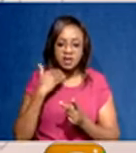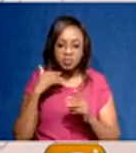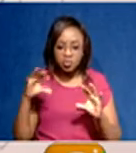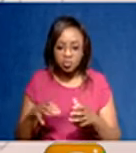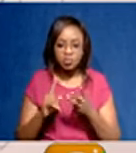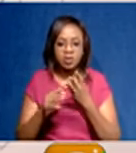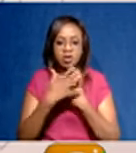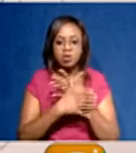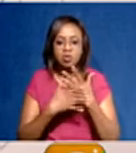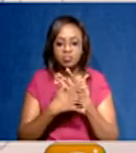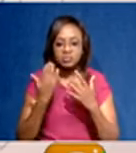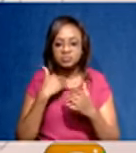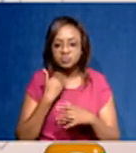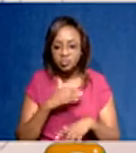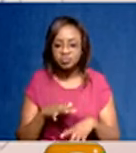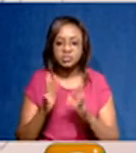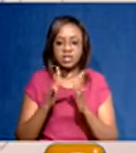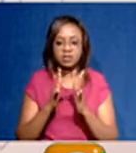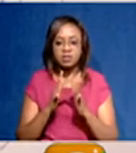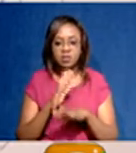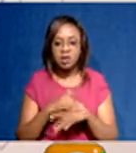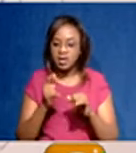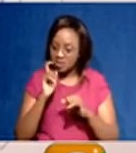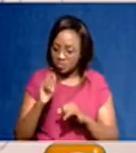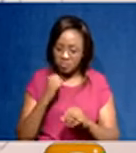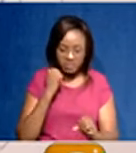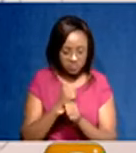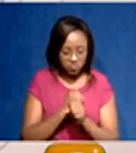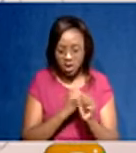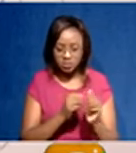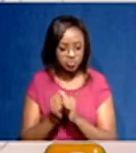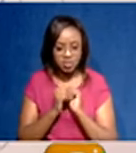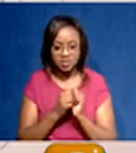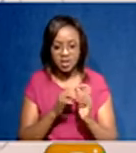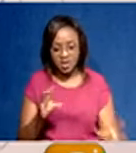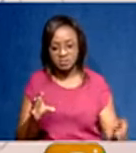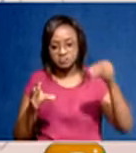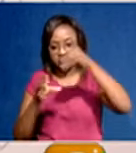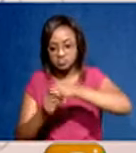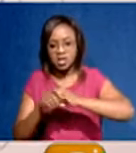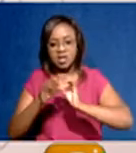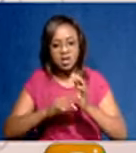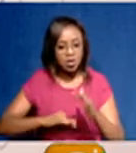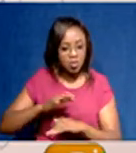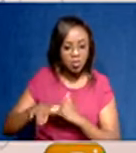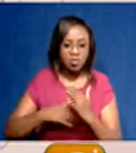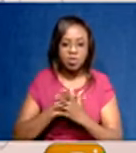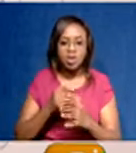corruption must join the other existential threats to our national